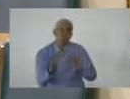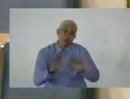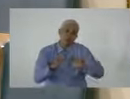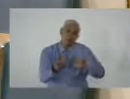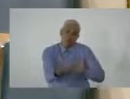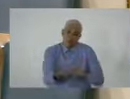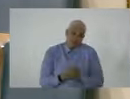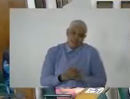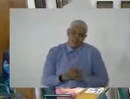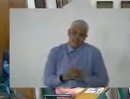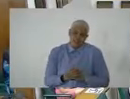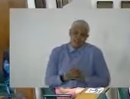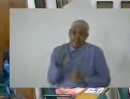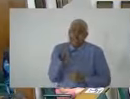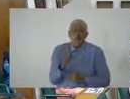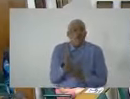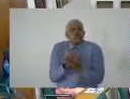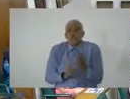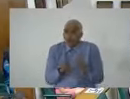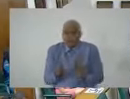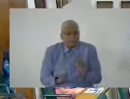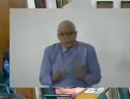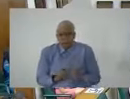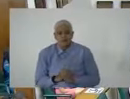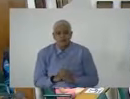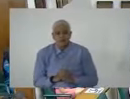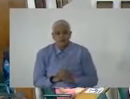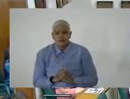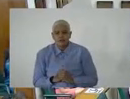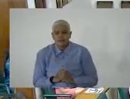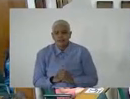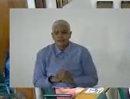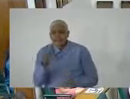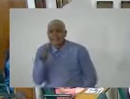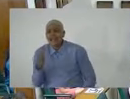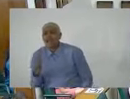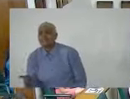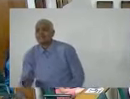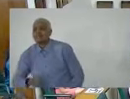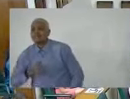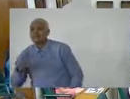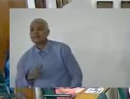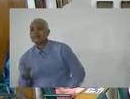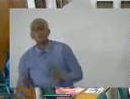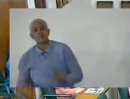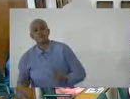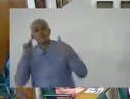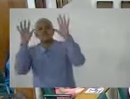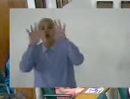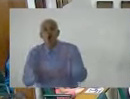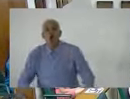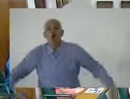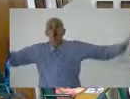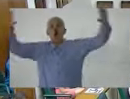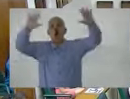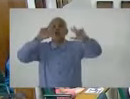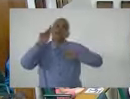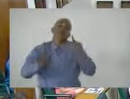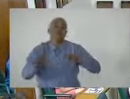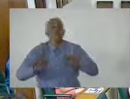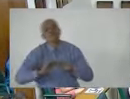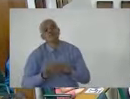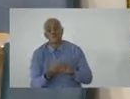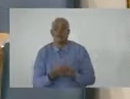of Jamaica. Not some people, not elites, but for all people of